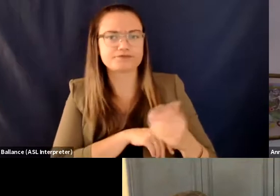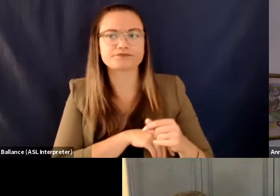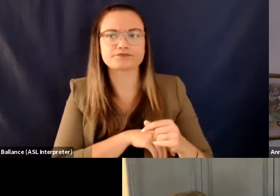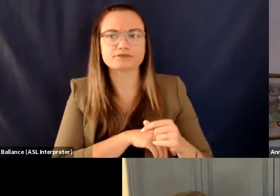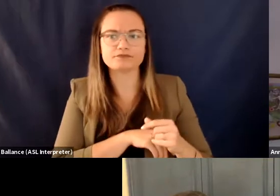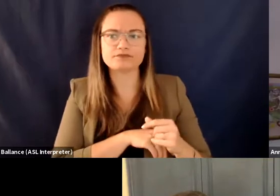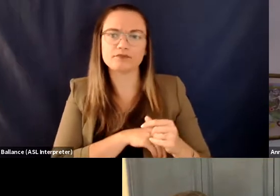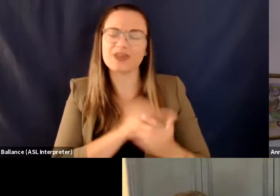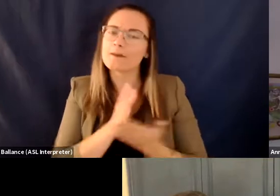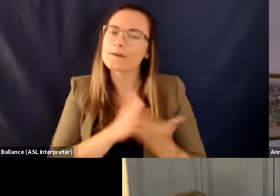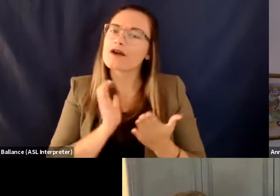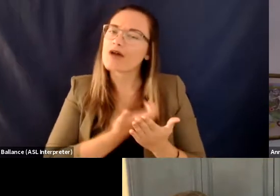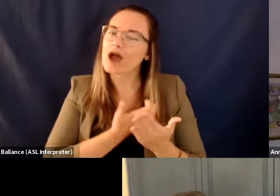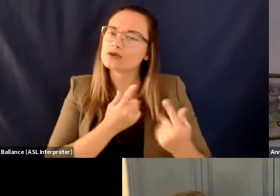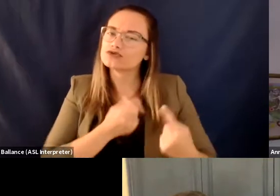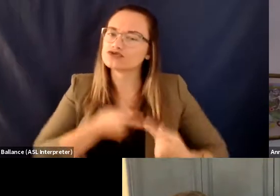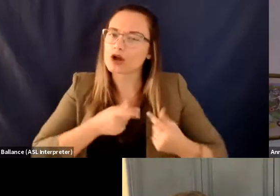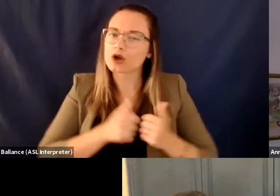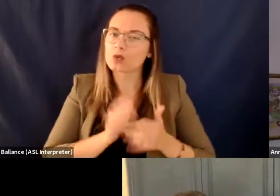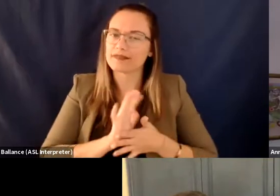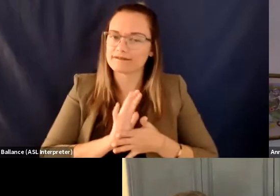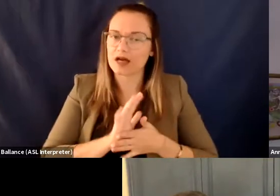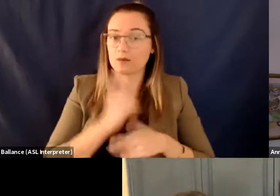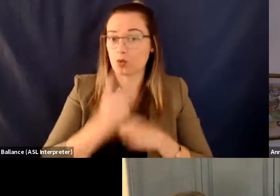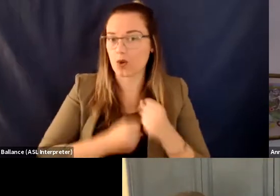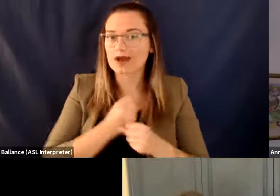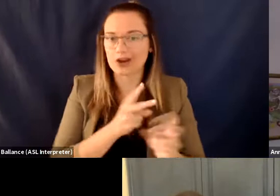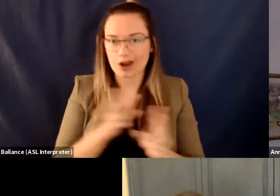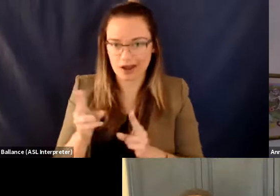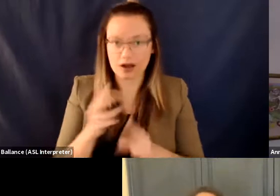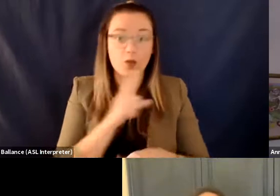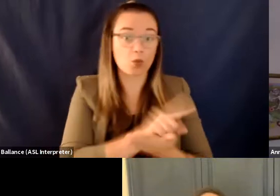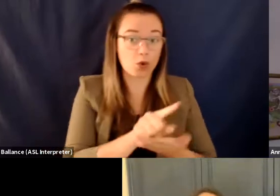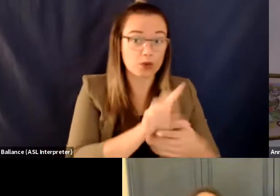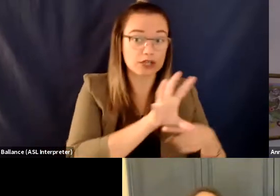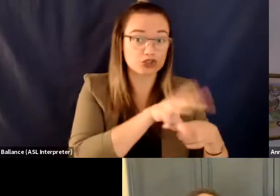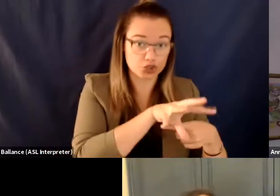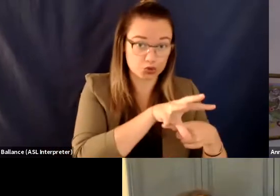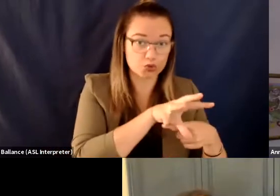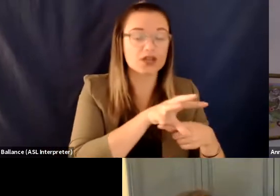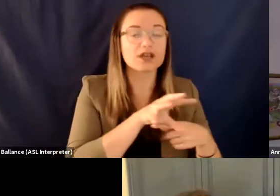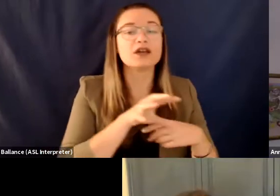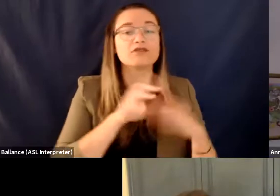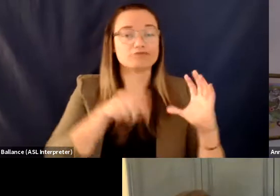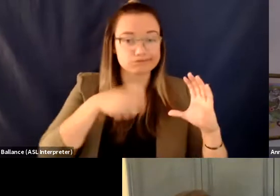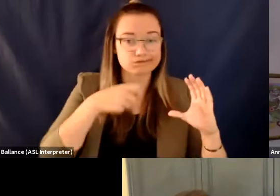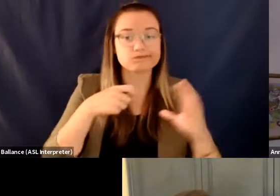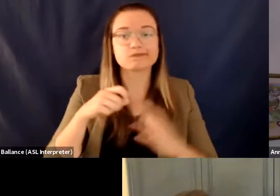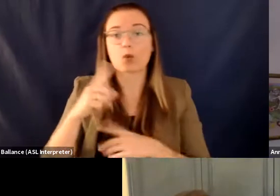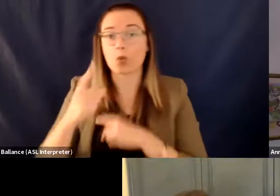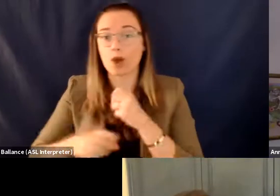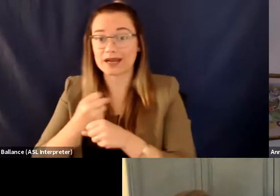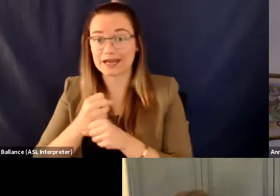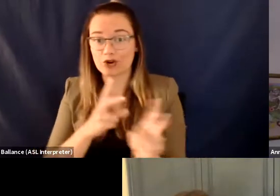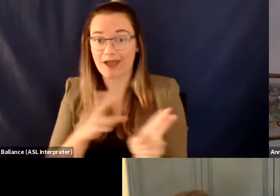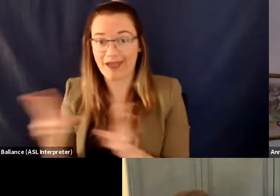desire, part of the struggle of the film, it took a year to edit, a week to shoot and a year to edit, was to kind of find the complexity of all of these young men